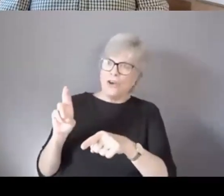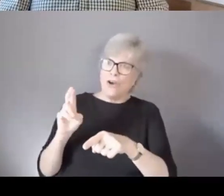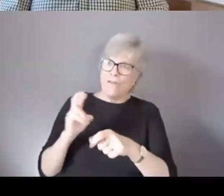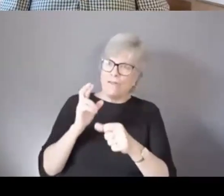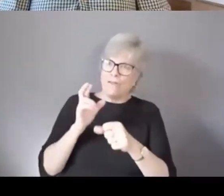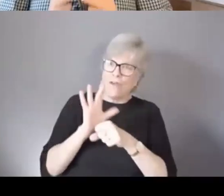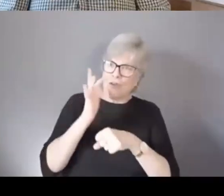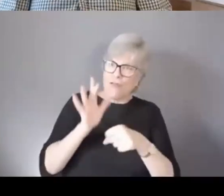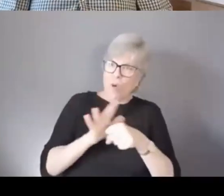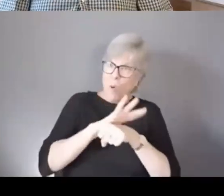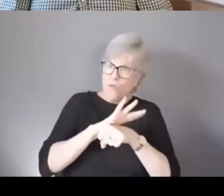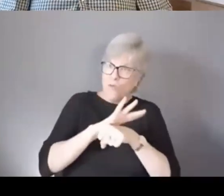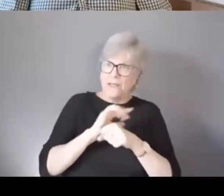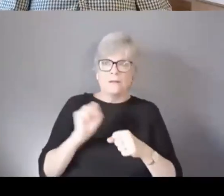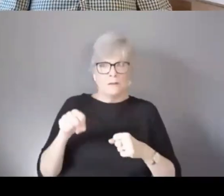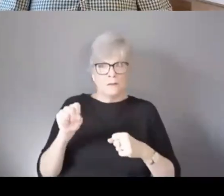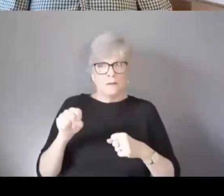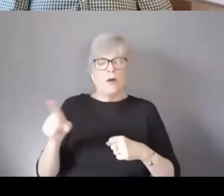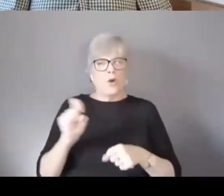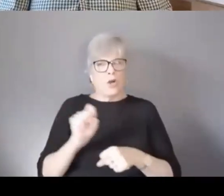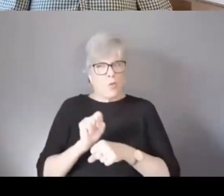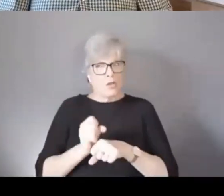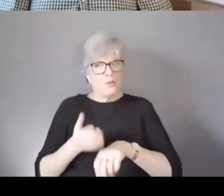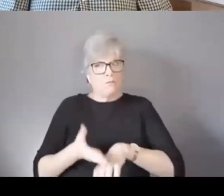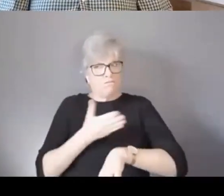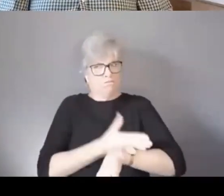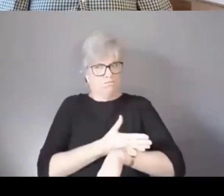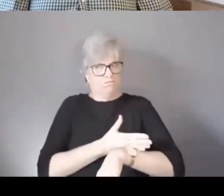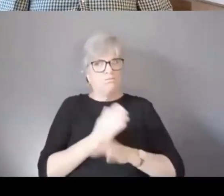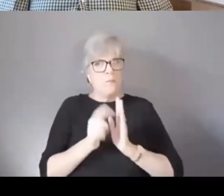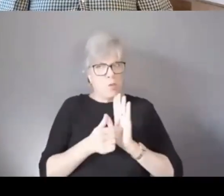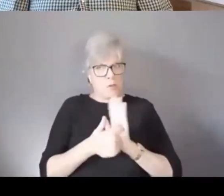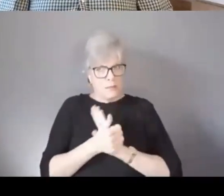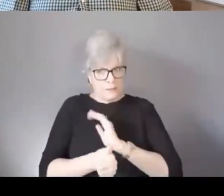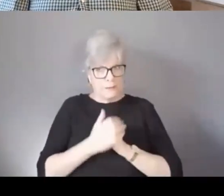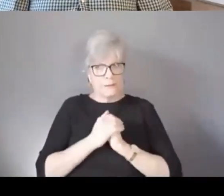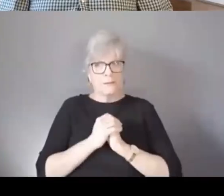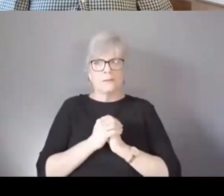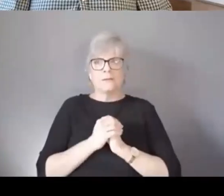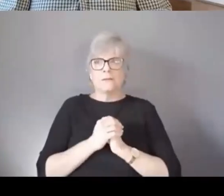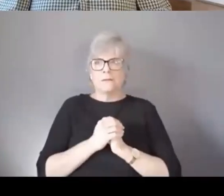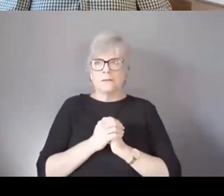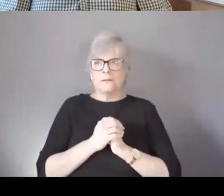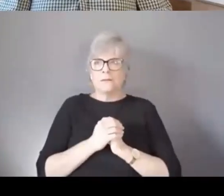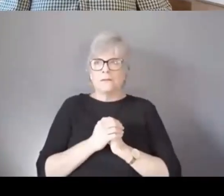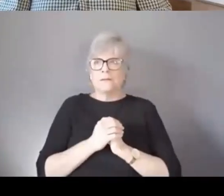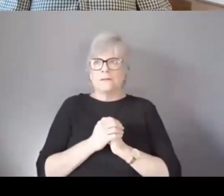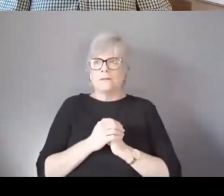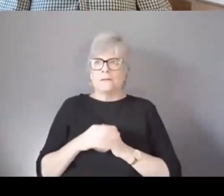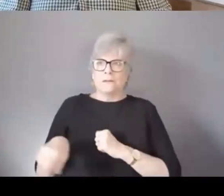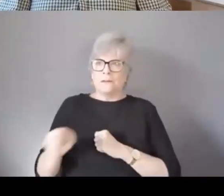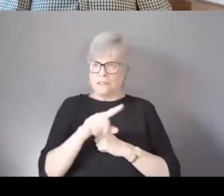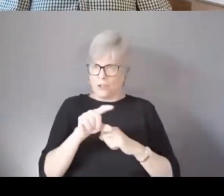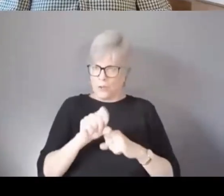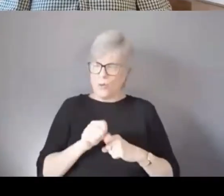of getting sick. And we're going to work on those skills today so that you can support them as best you